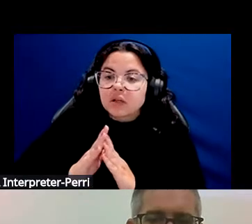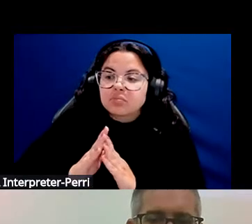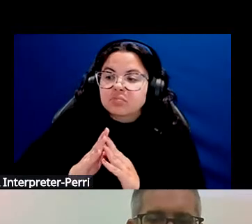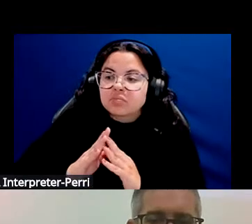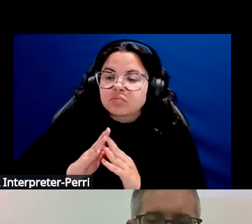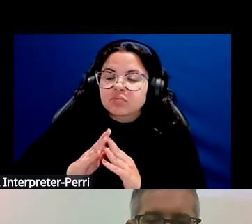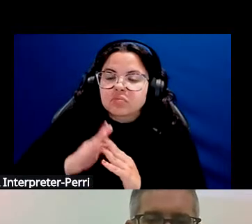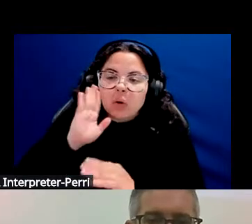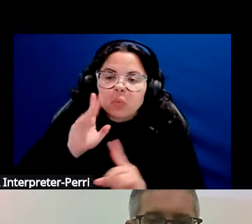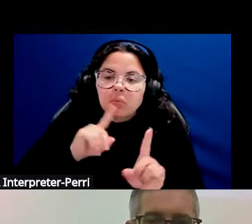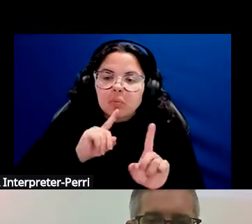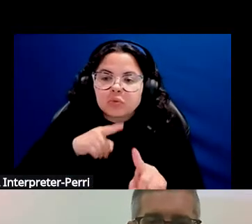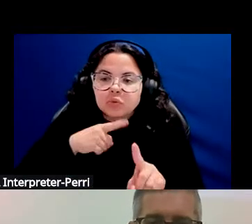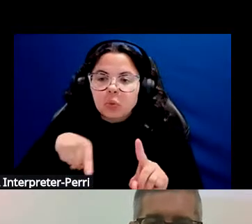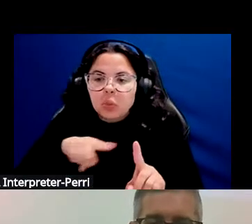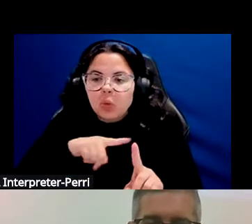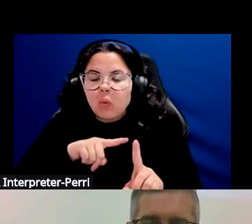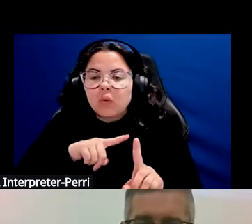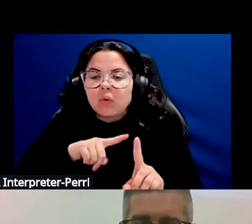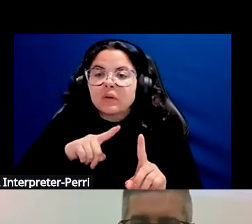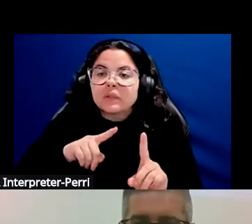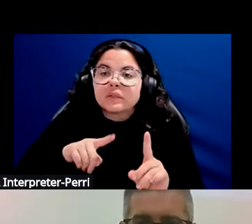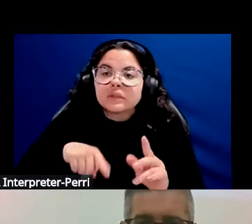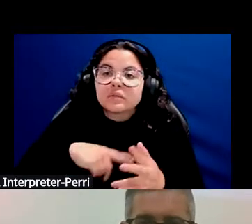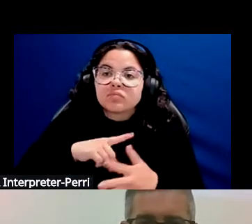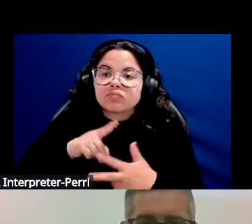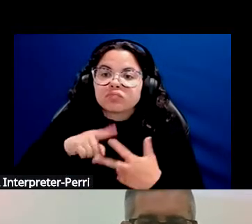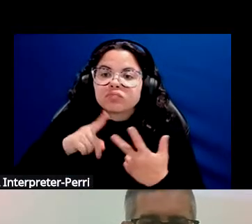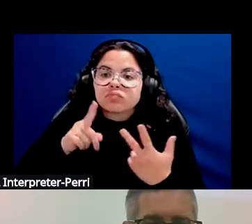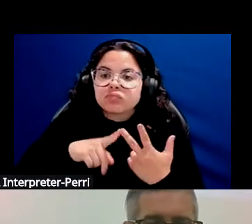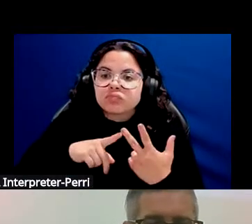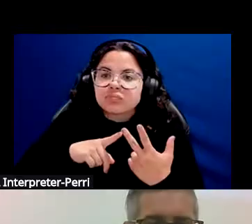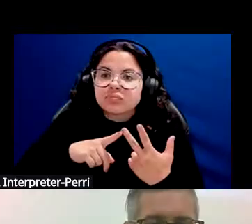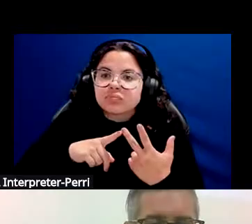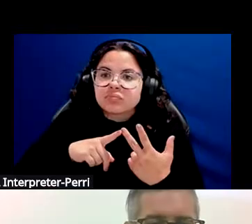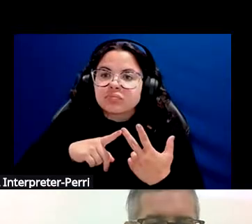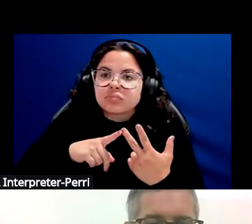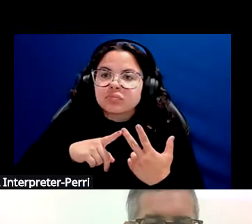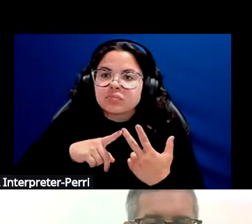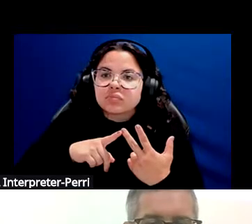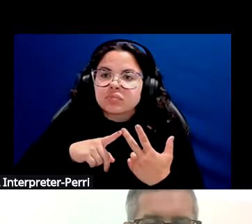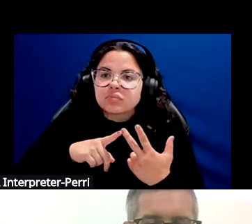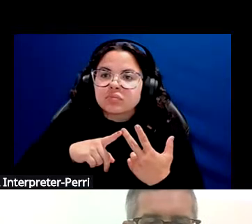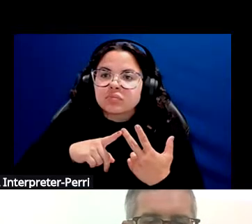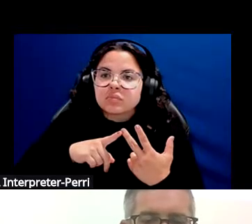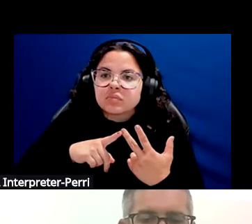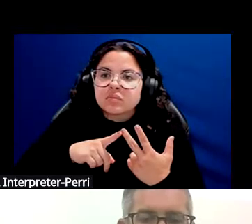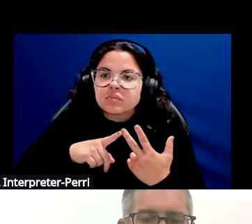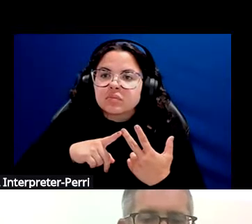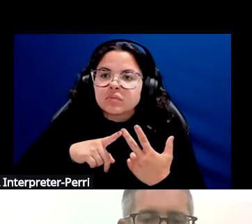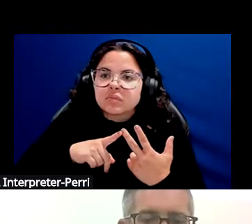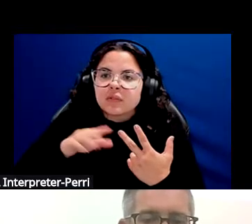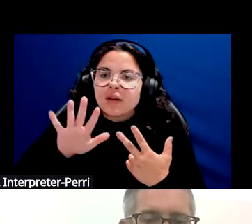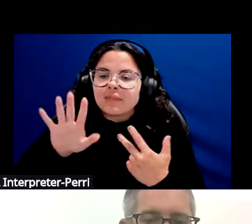respond to those. And my email, as put before, around the transportation committee is